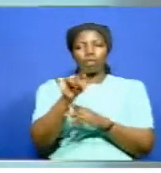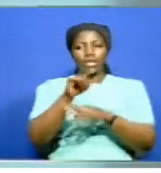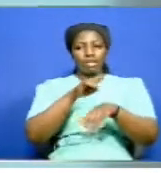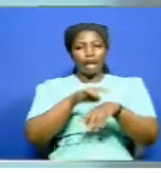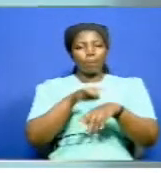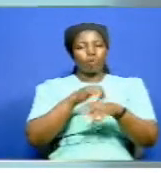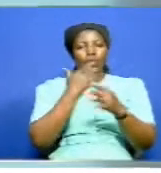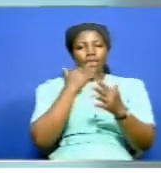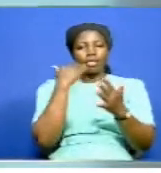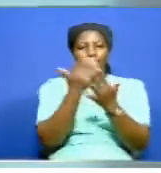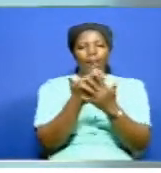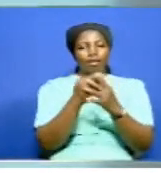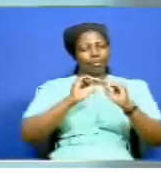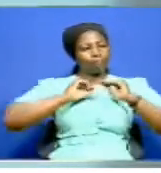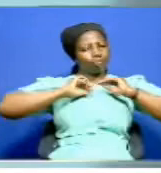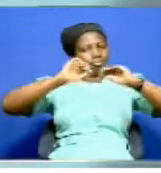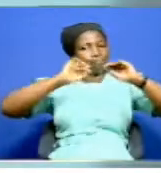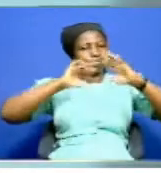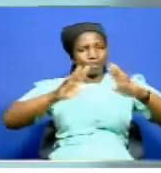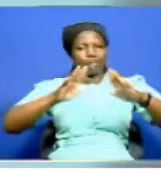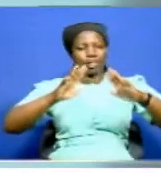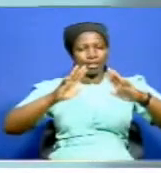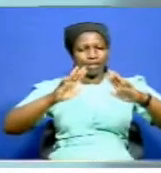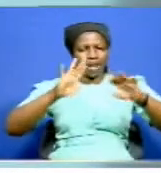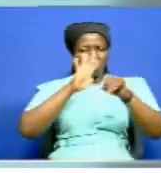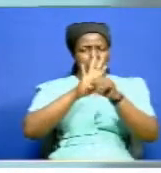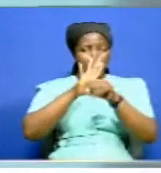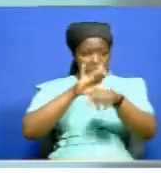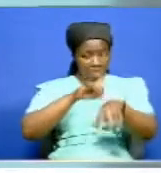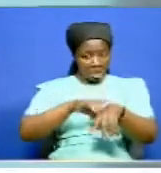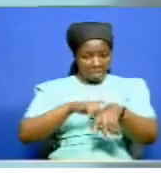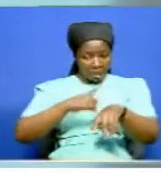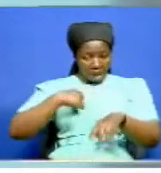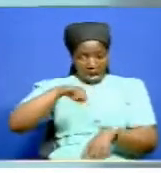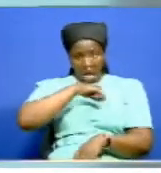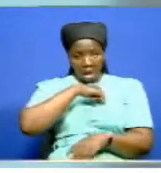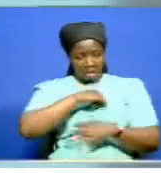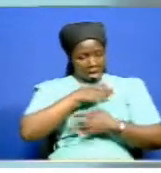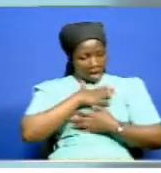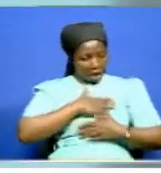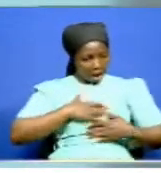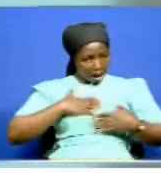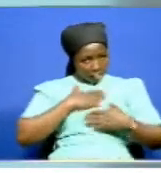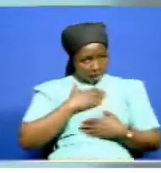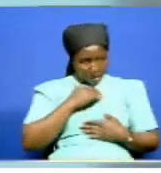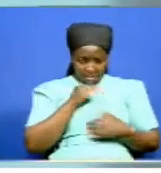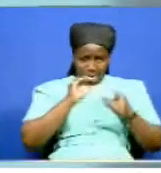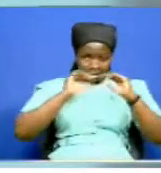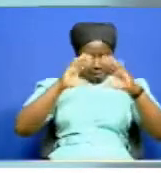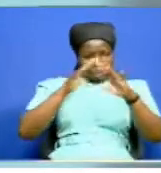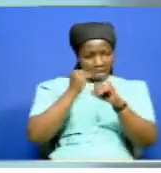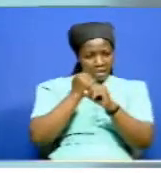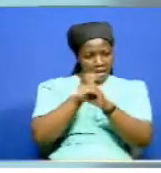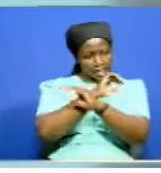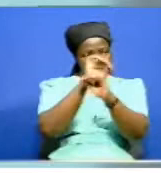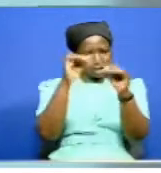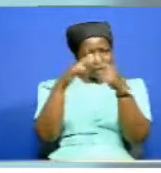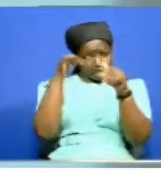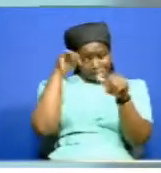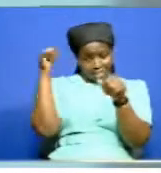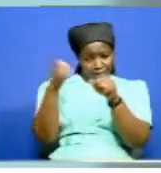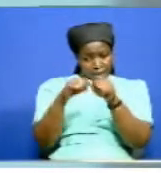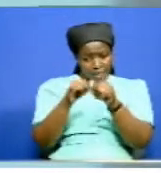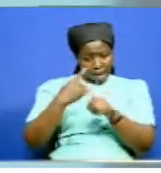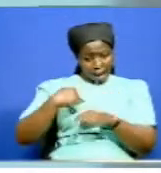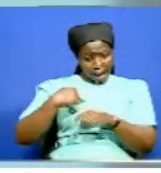to thank the teachers. A lot of times we do not necessarily appreciate the work they do, but remember, we are